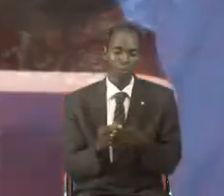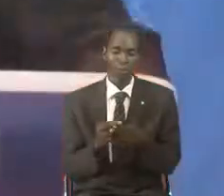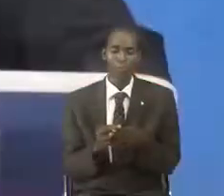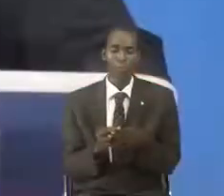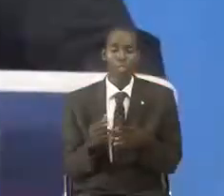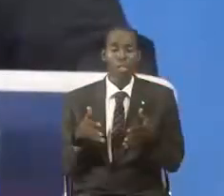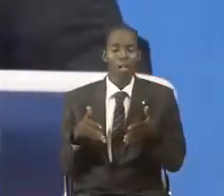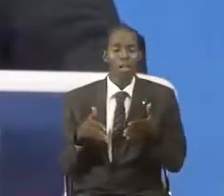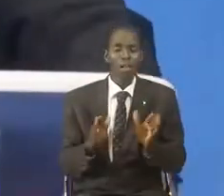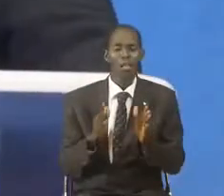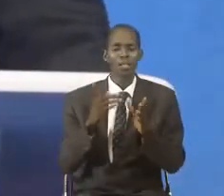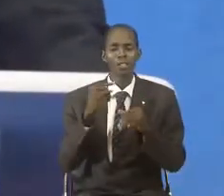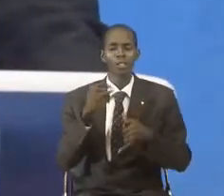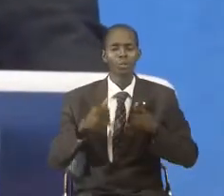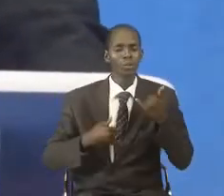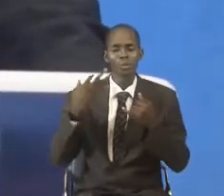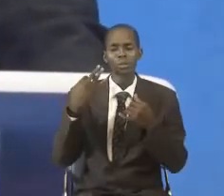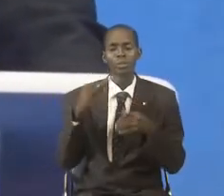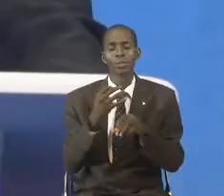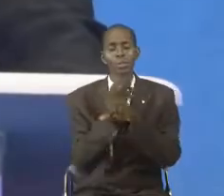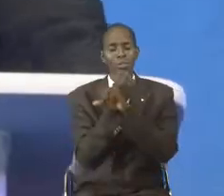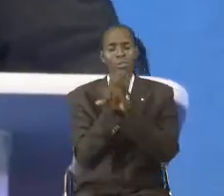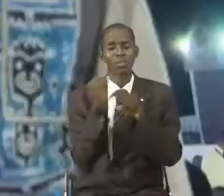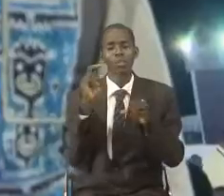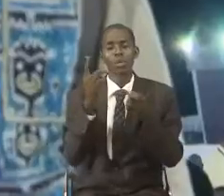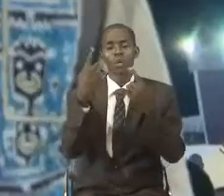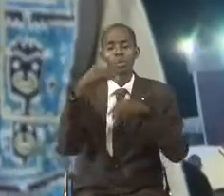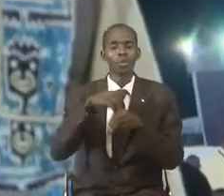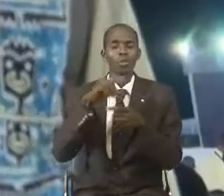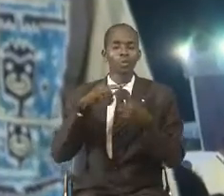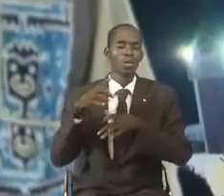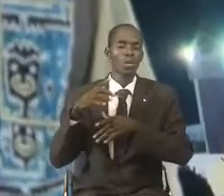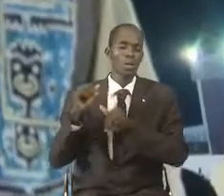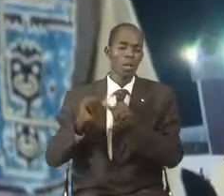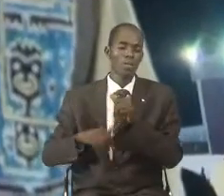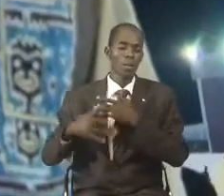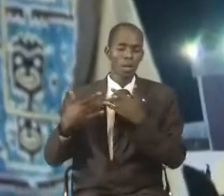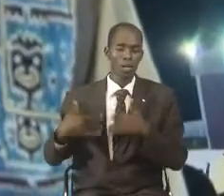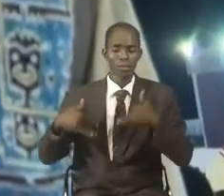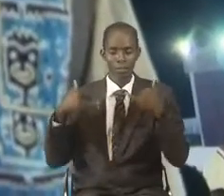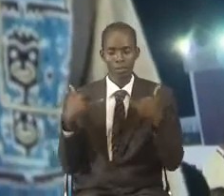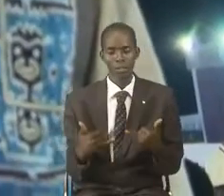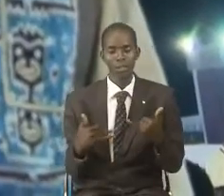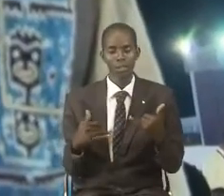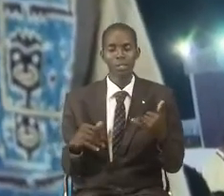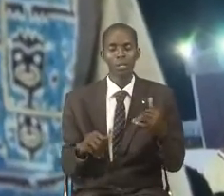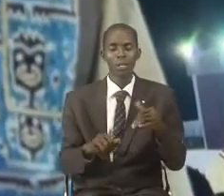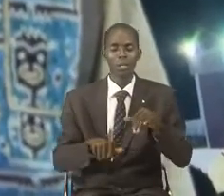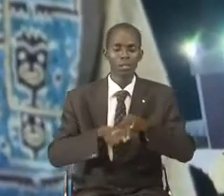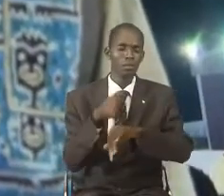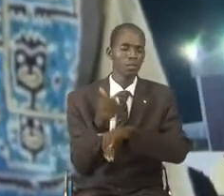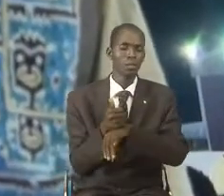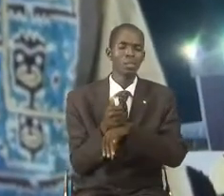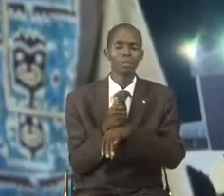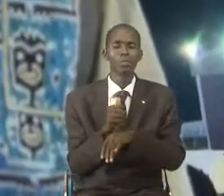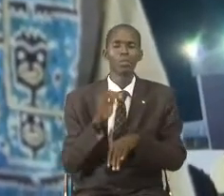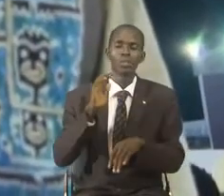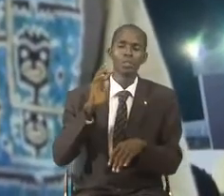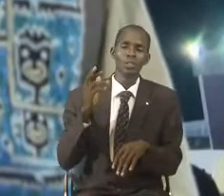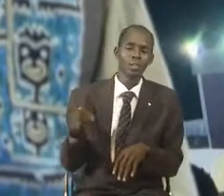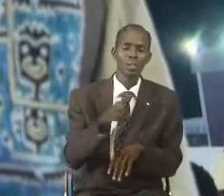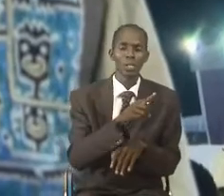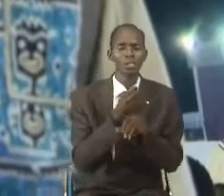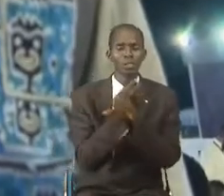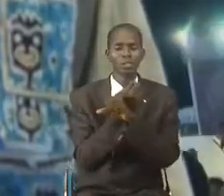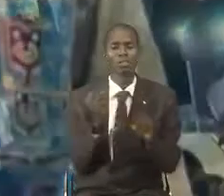and all, in Jesus' name. Let the joy of salvation come into every heart